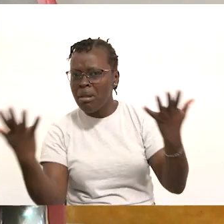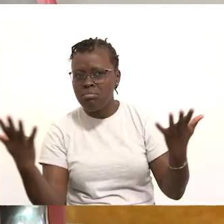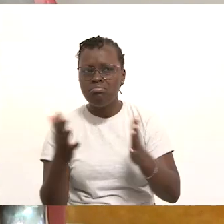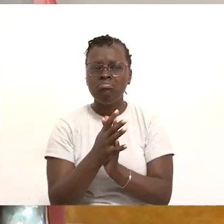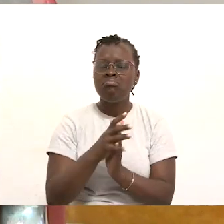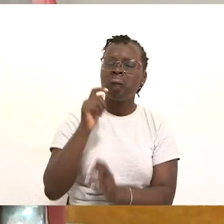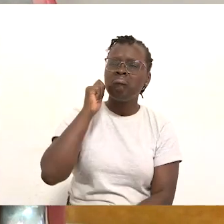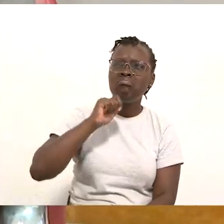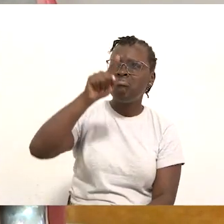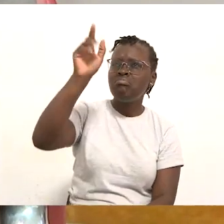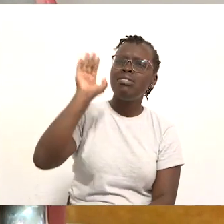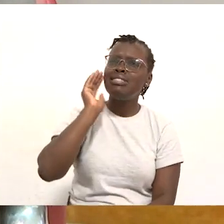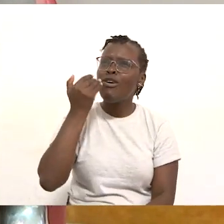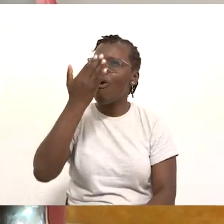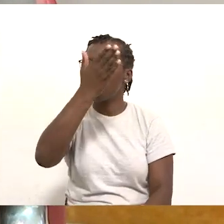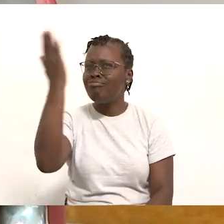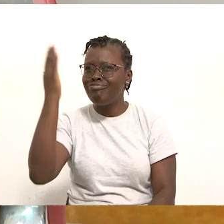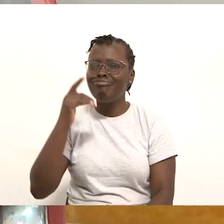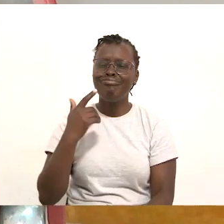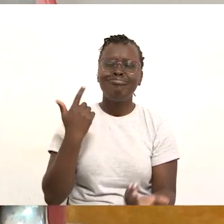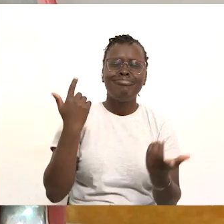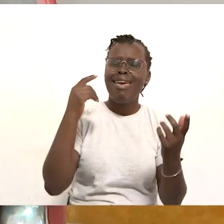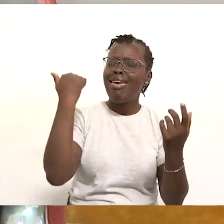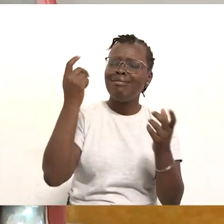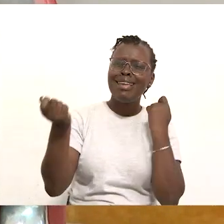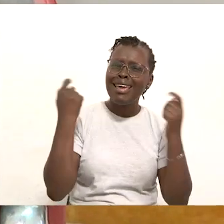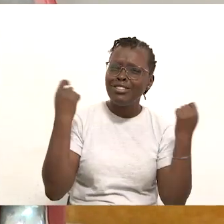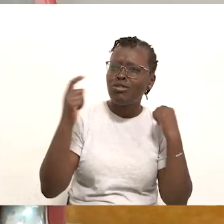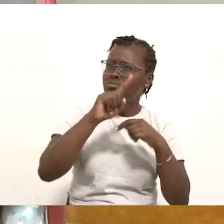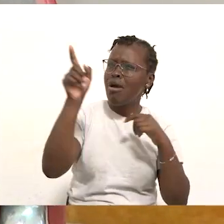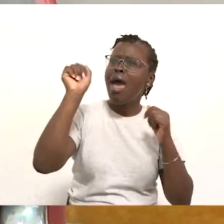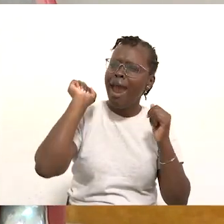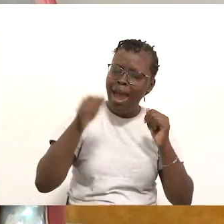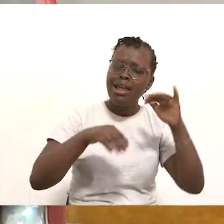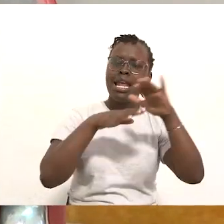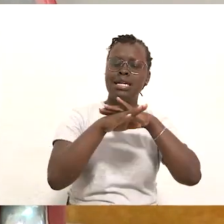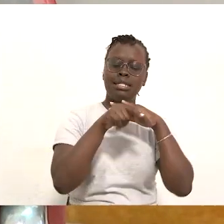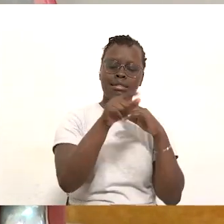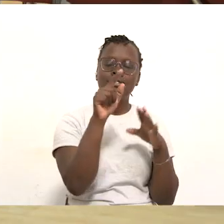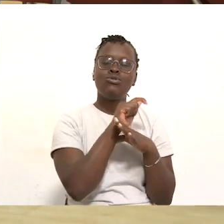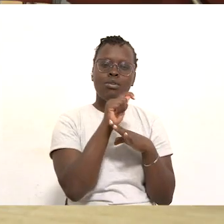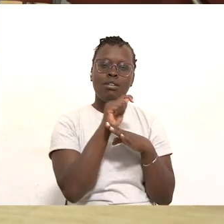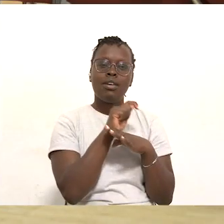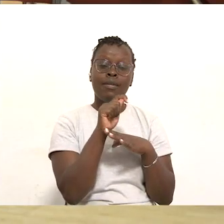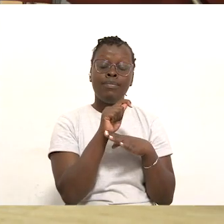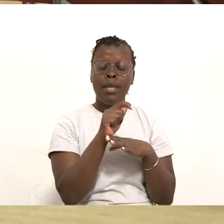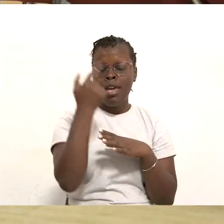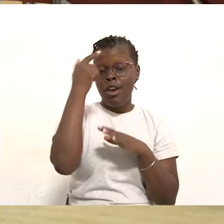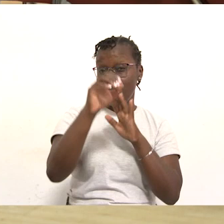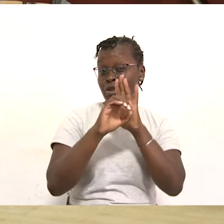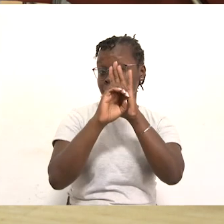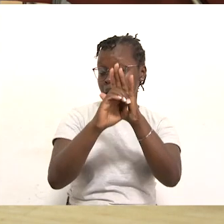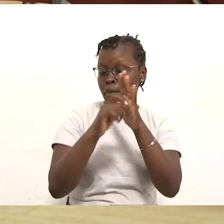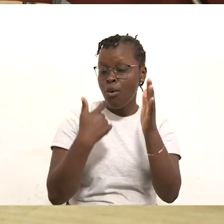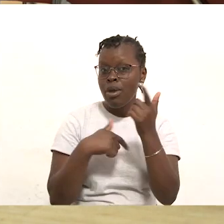you're in Namanga, you're in Moranga, you're in Kericho, you're able to access these training programs. And for example, we've come